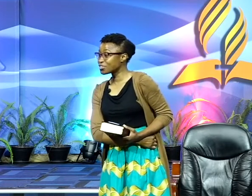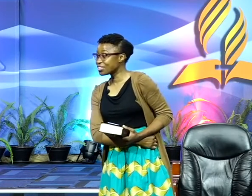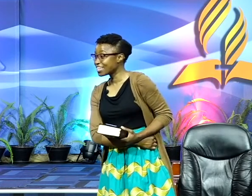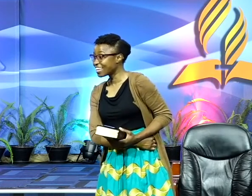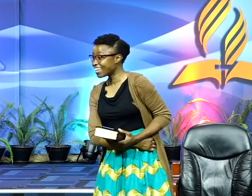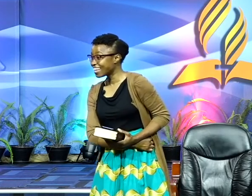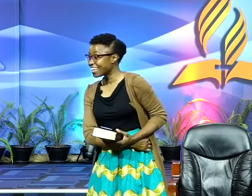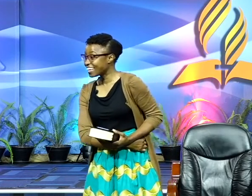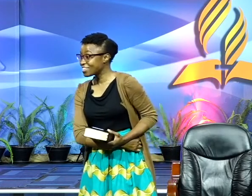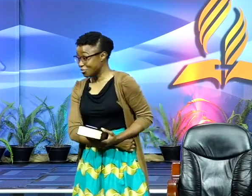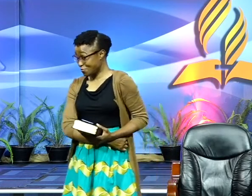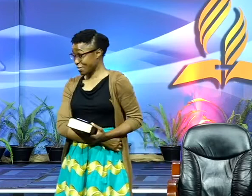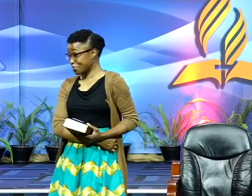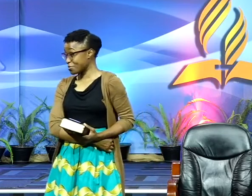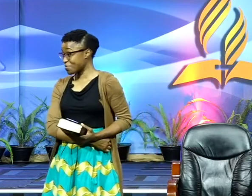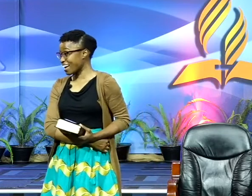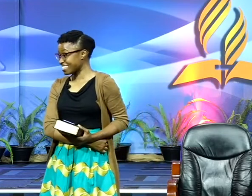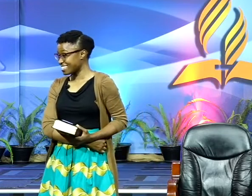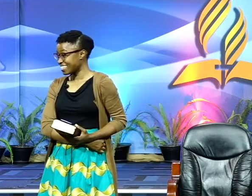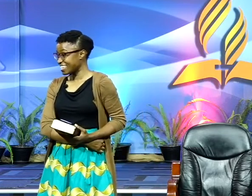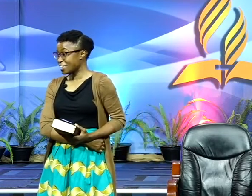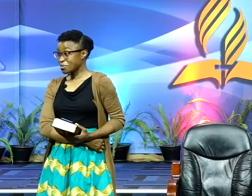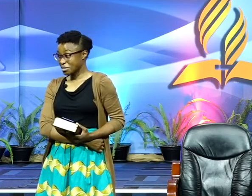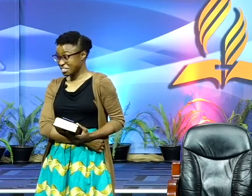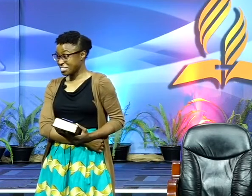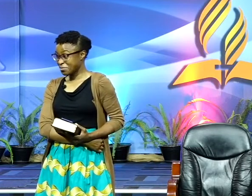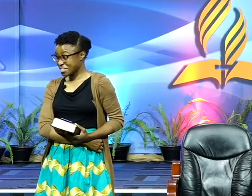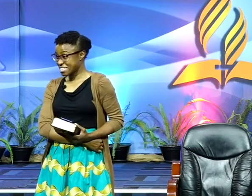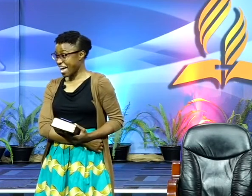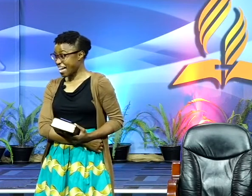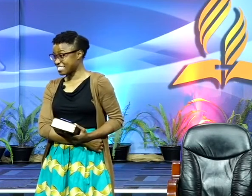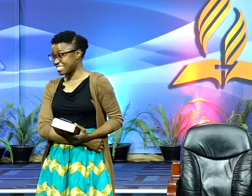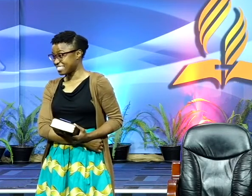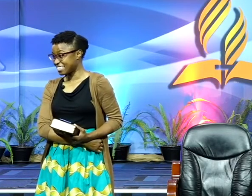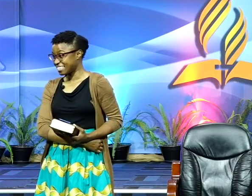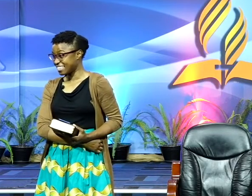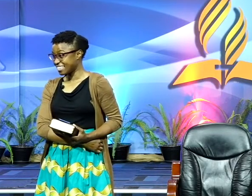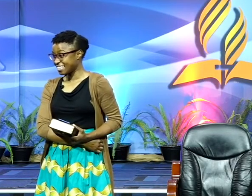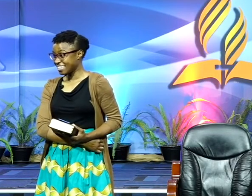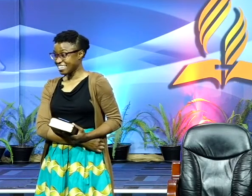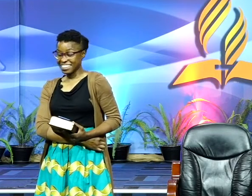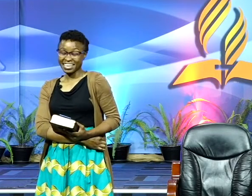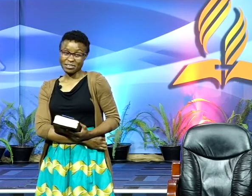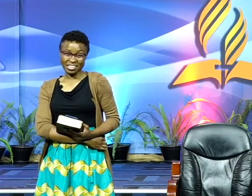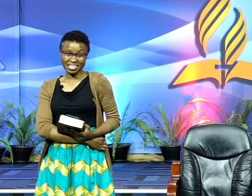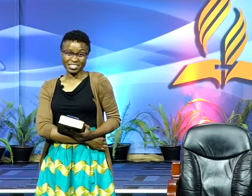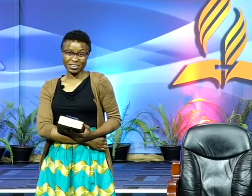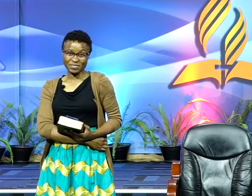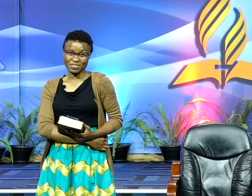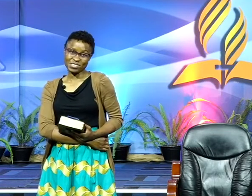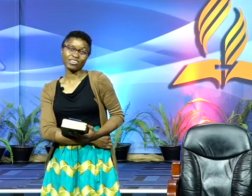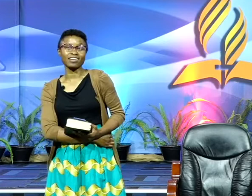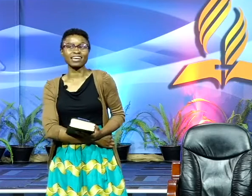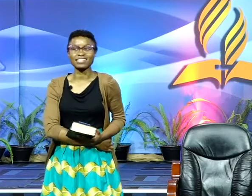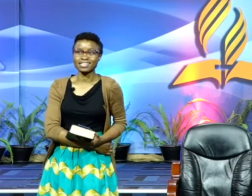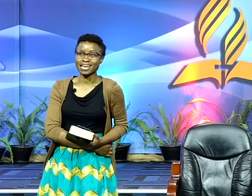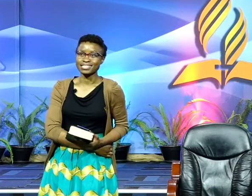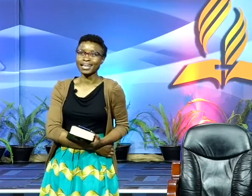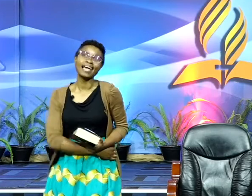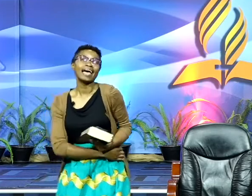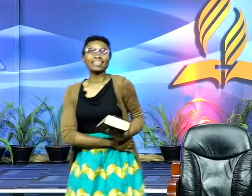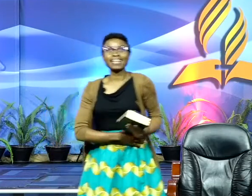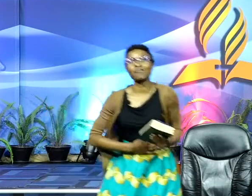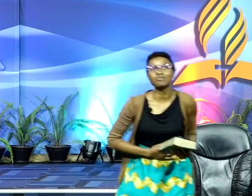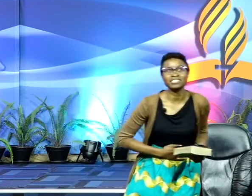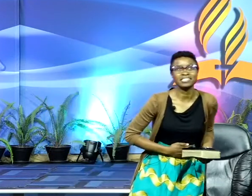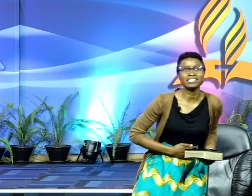How would you feel? You'd feel good, right? You wouldn't feel scared. I think I would get so confused. Okay, I'd get